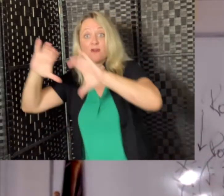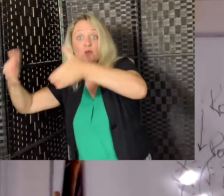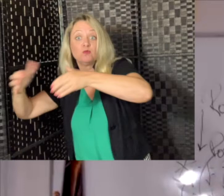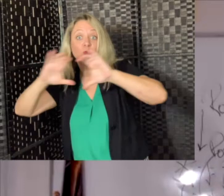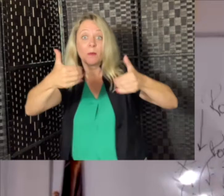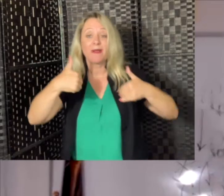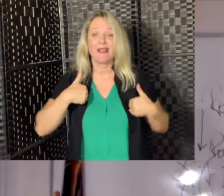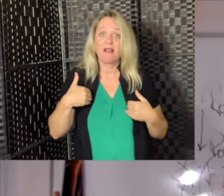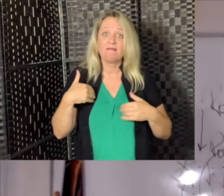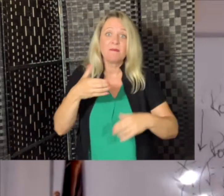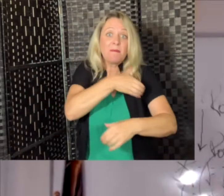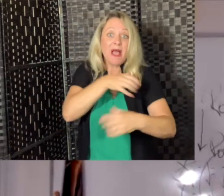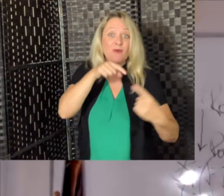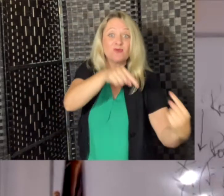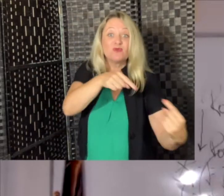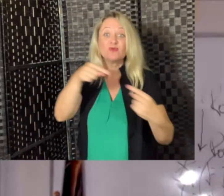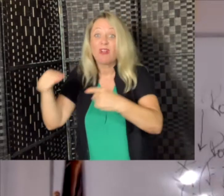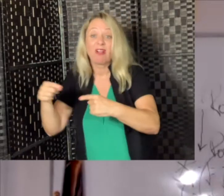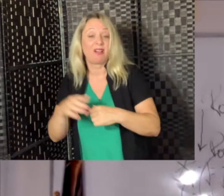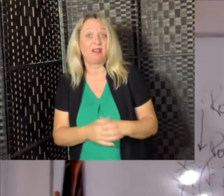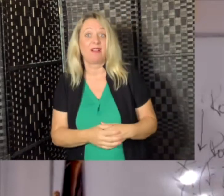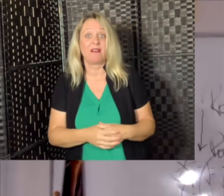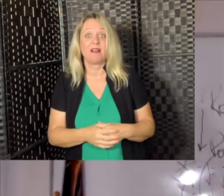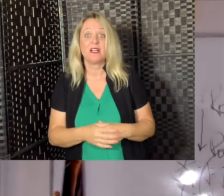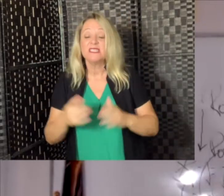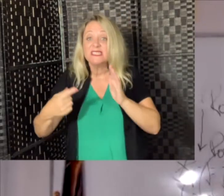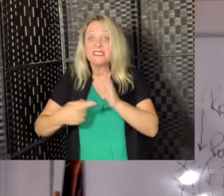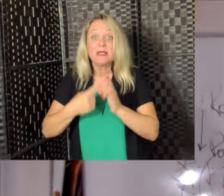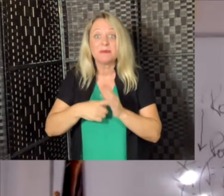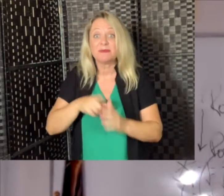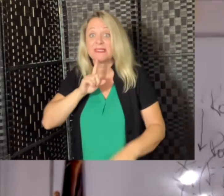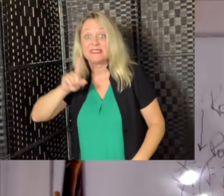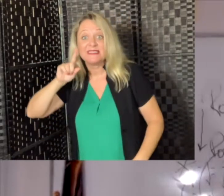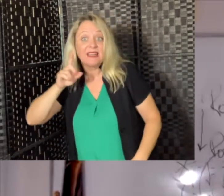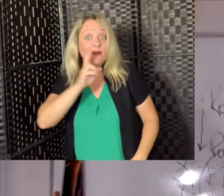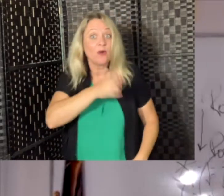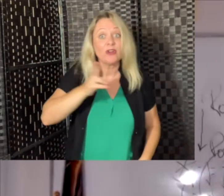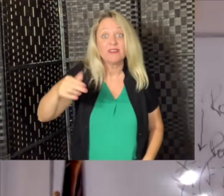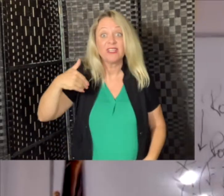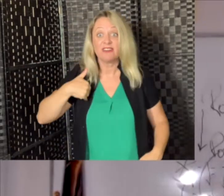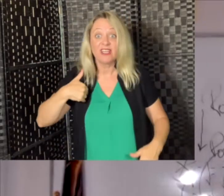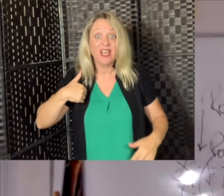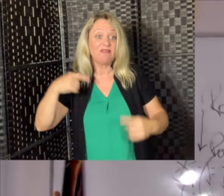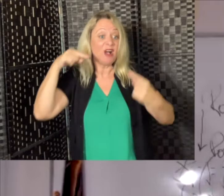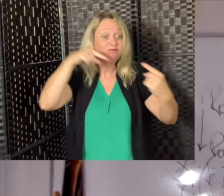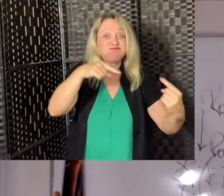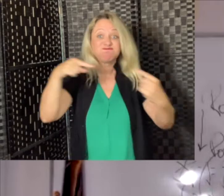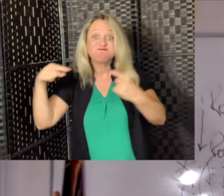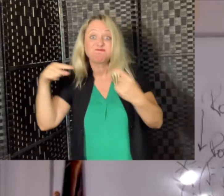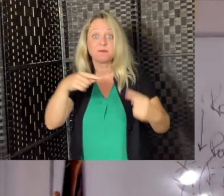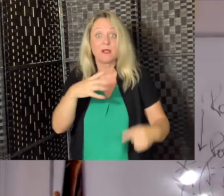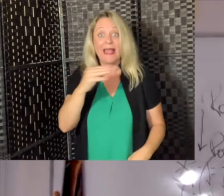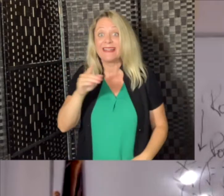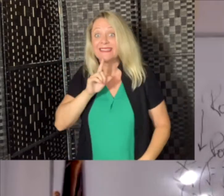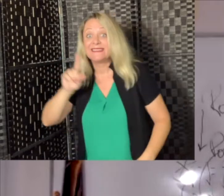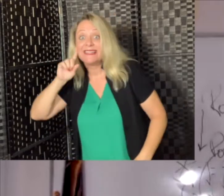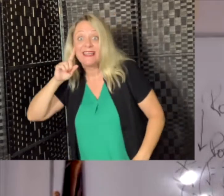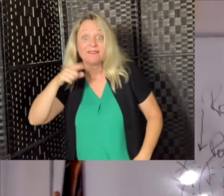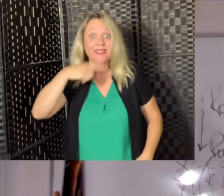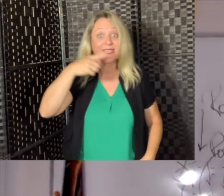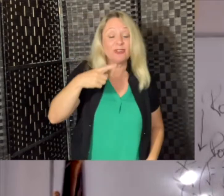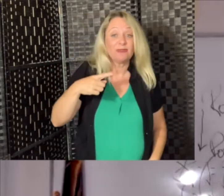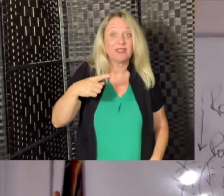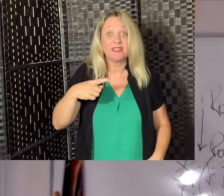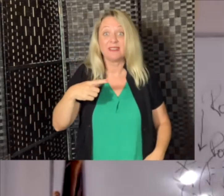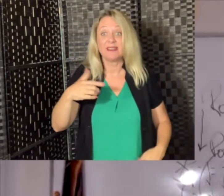struggle, it's an invitation, a deep, true, heartfelt challenge and invitation for